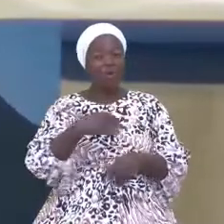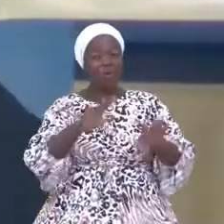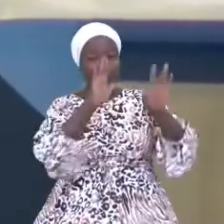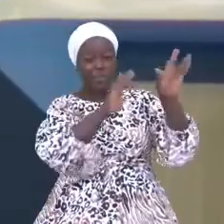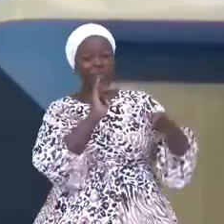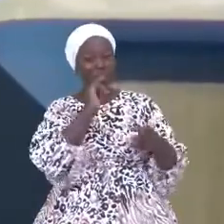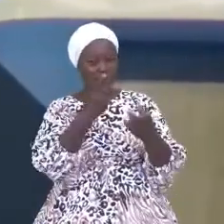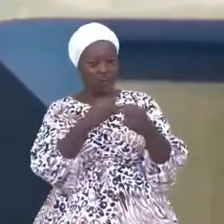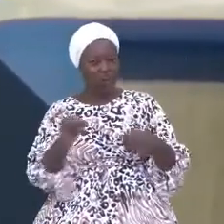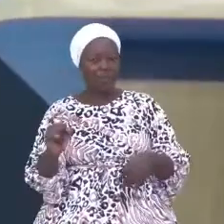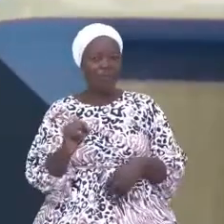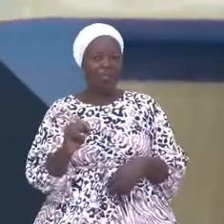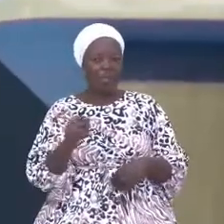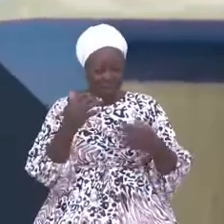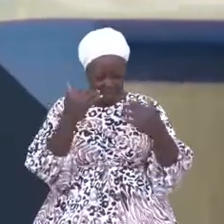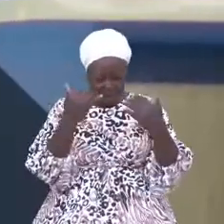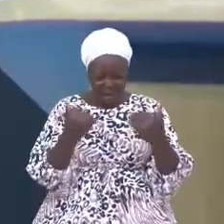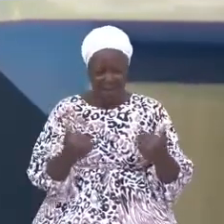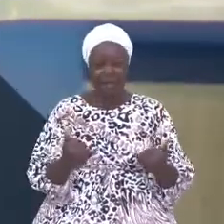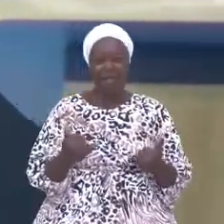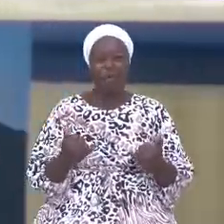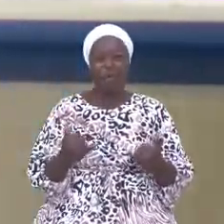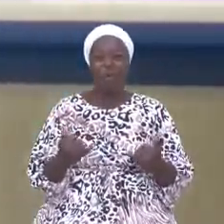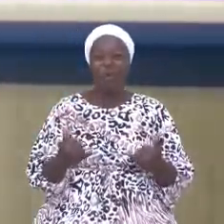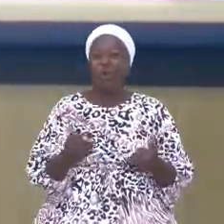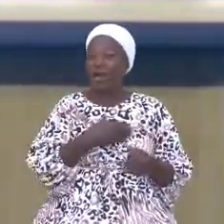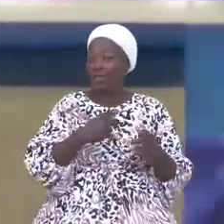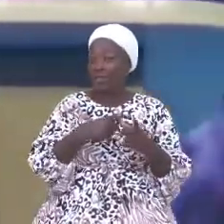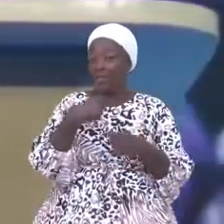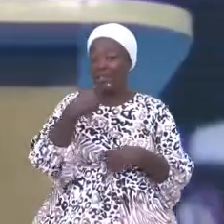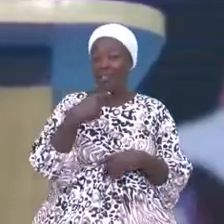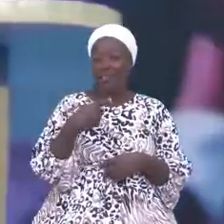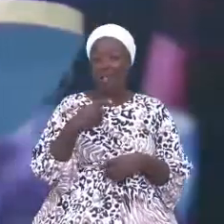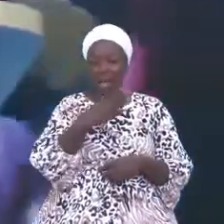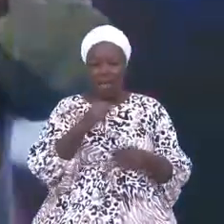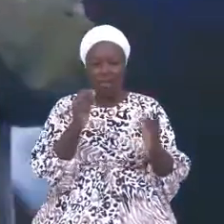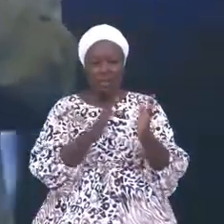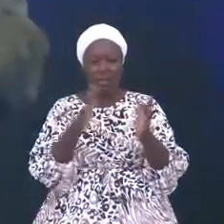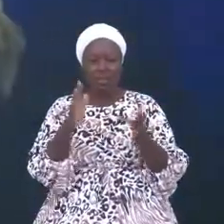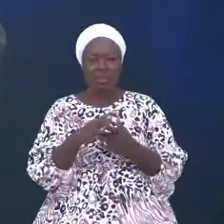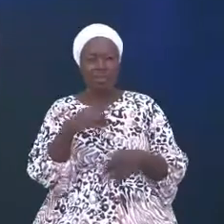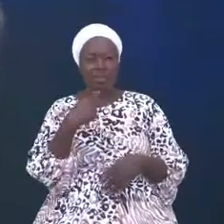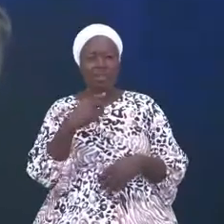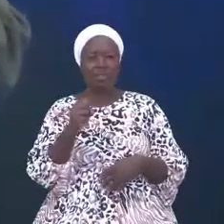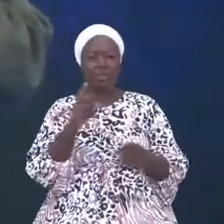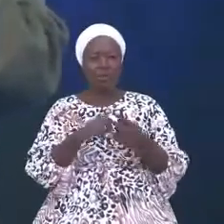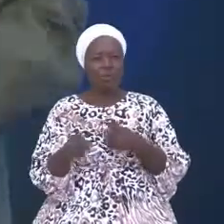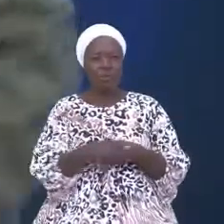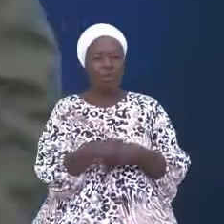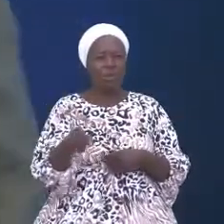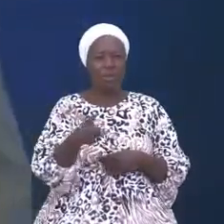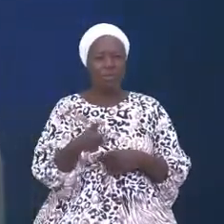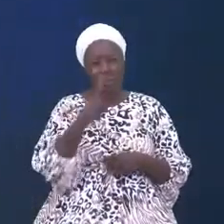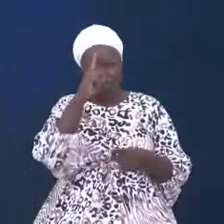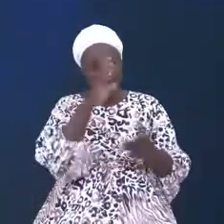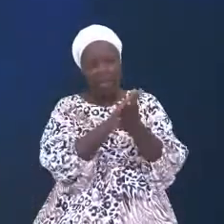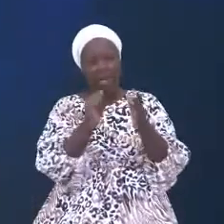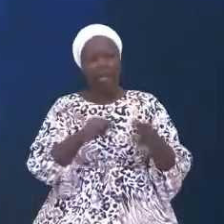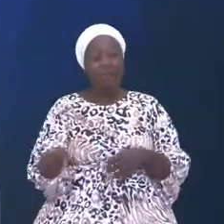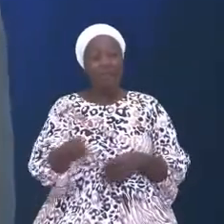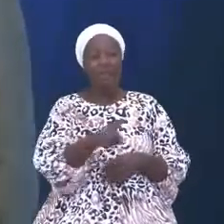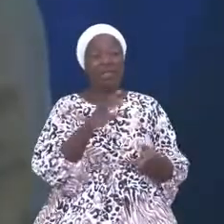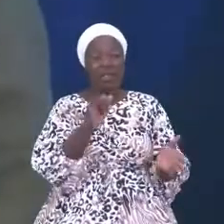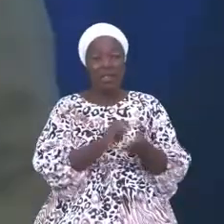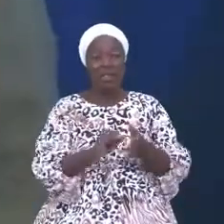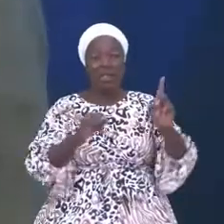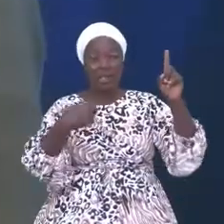is coming now. And then it says, and Jesus says unto them, believe ye that